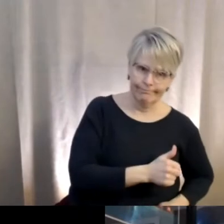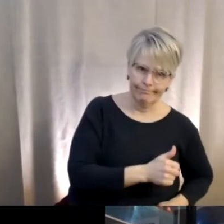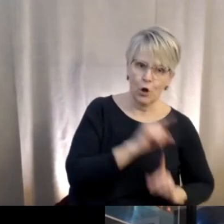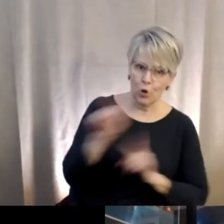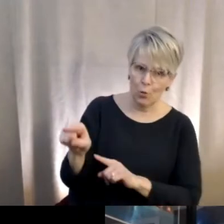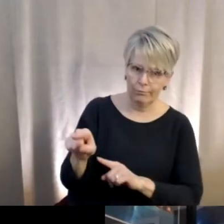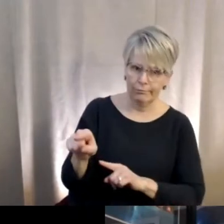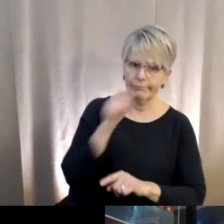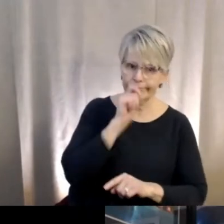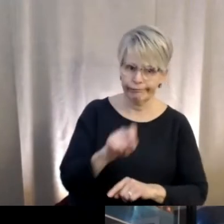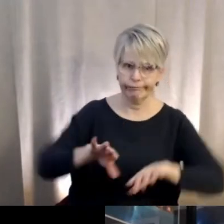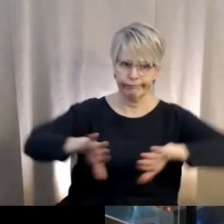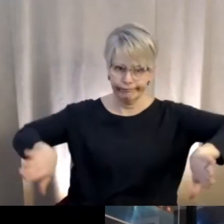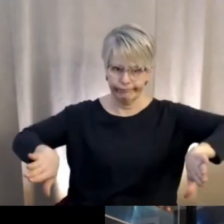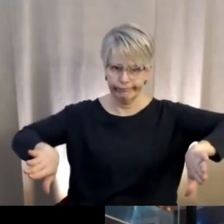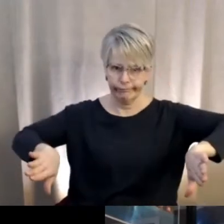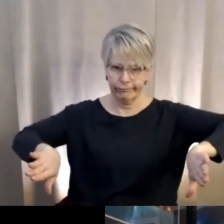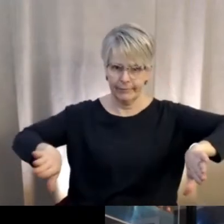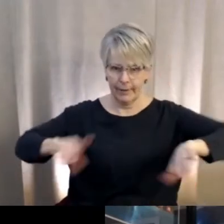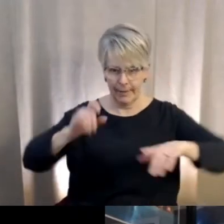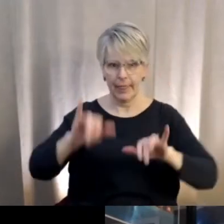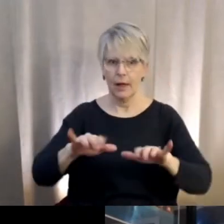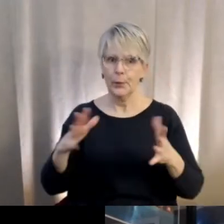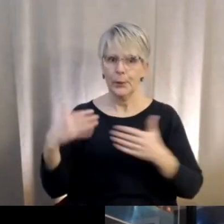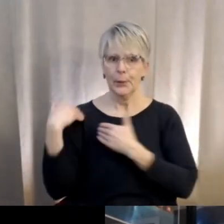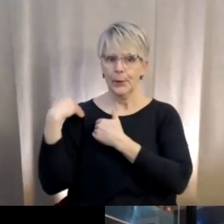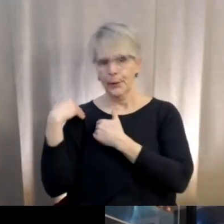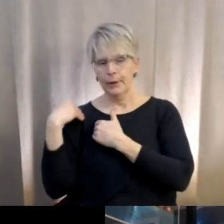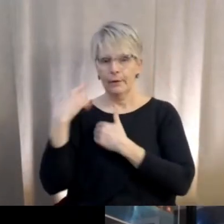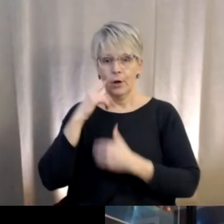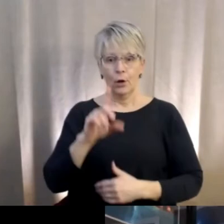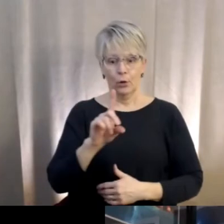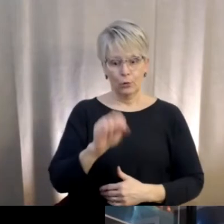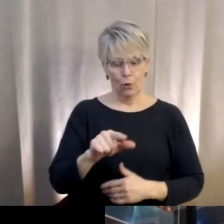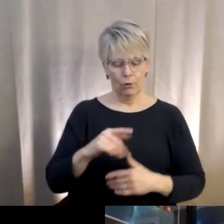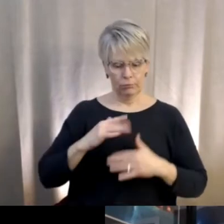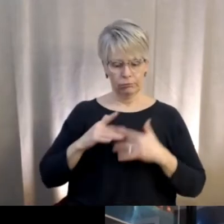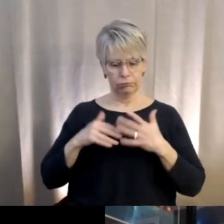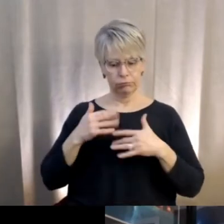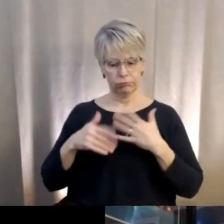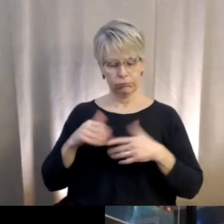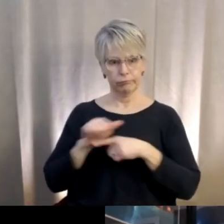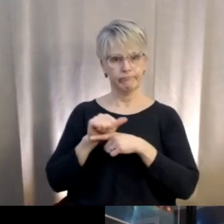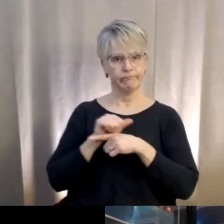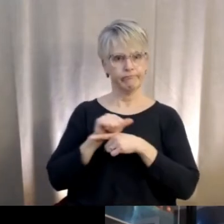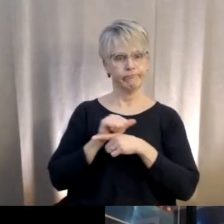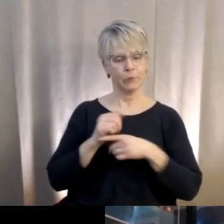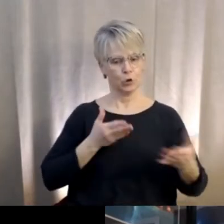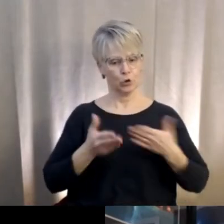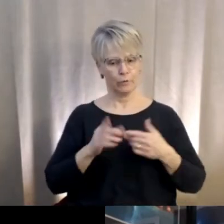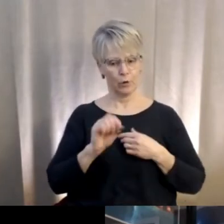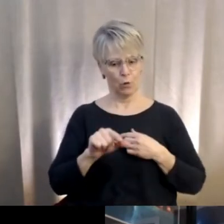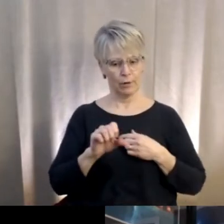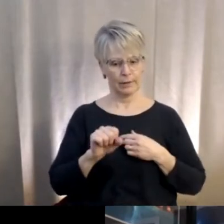a fairly large undertaking to get your dog to a position of, you know, service dog status for